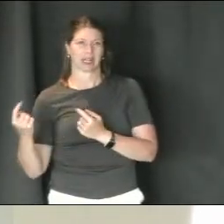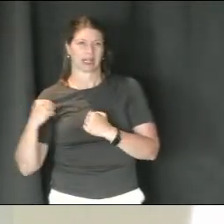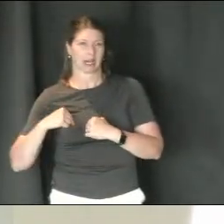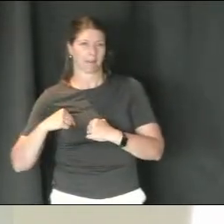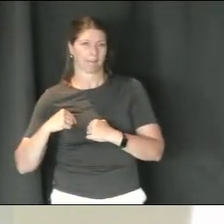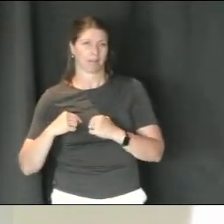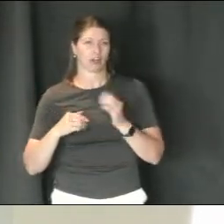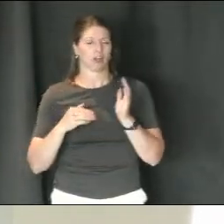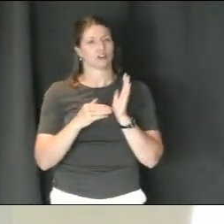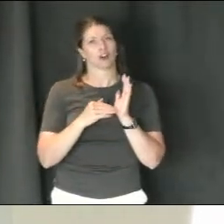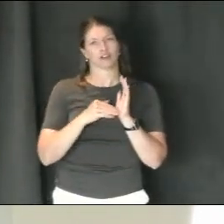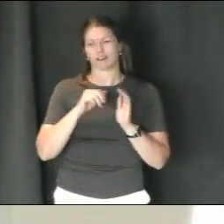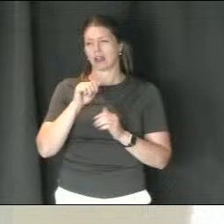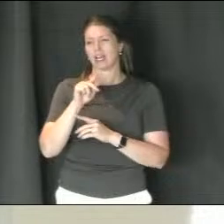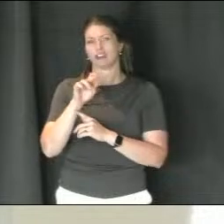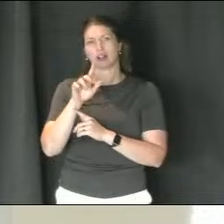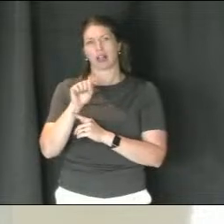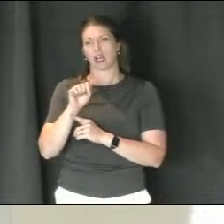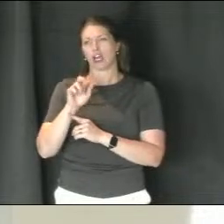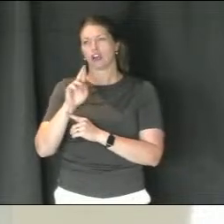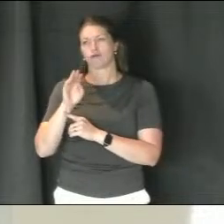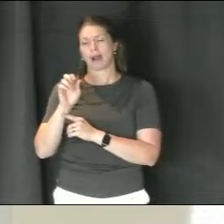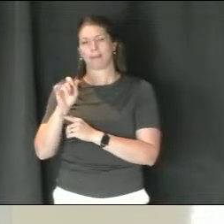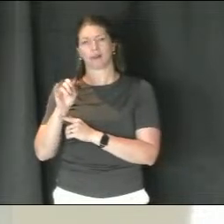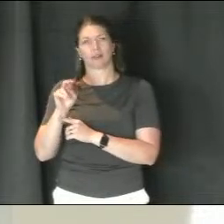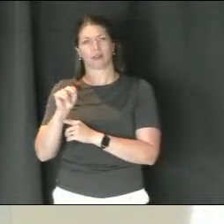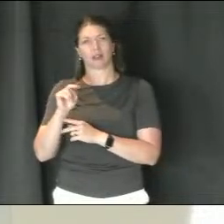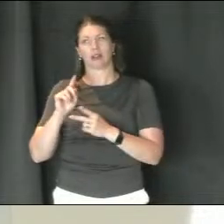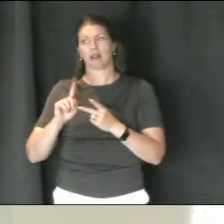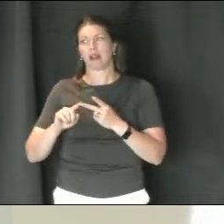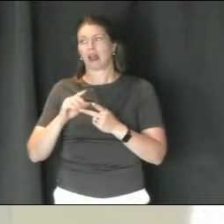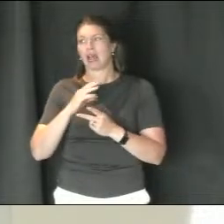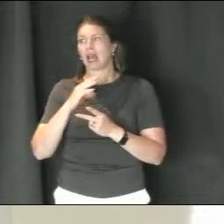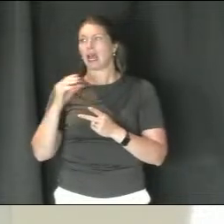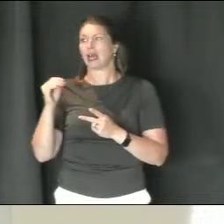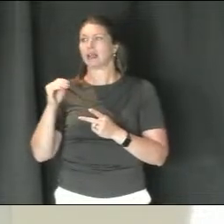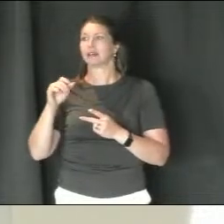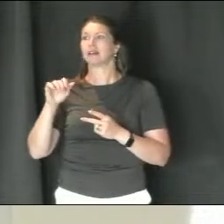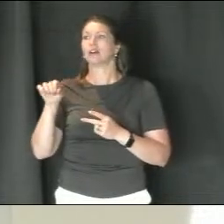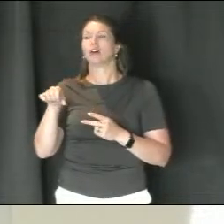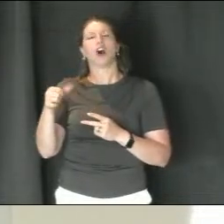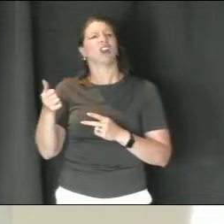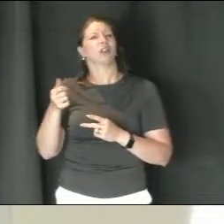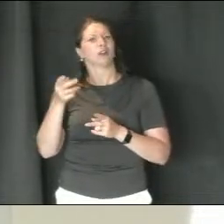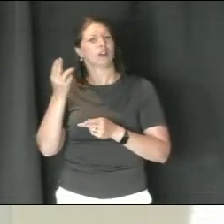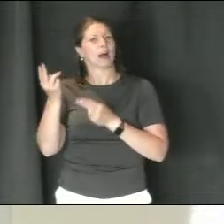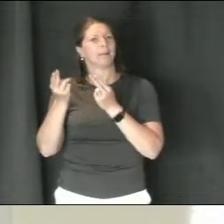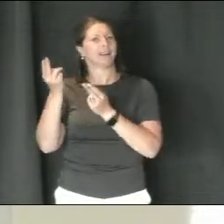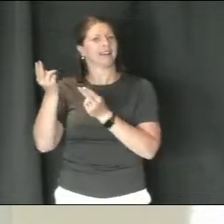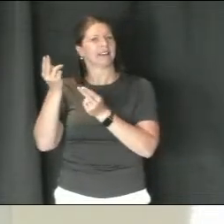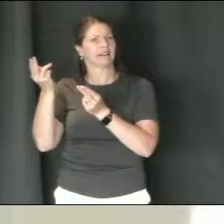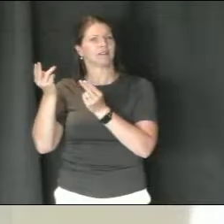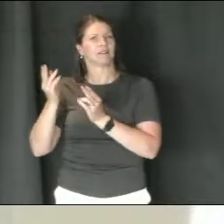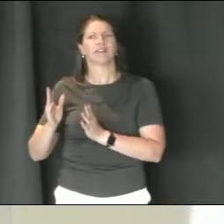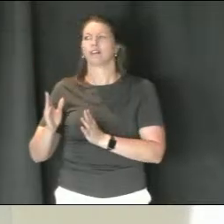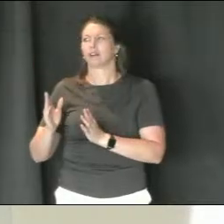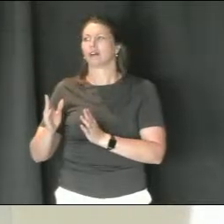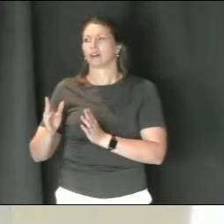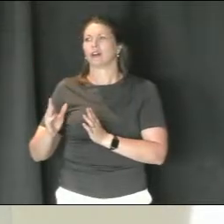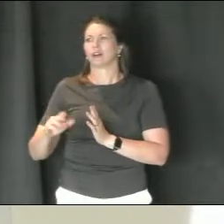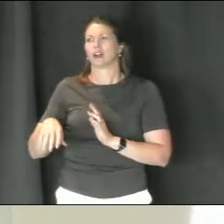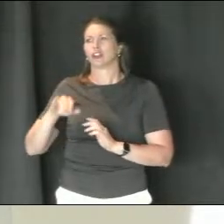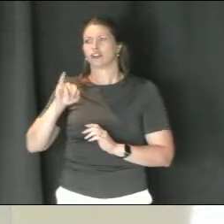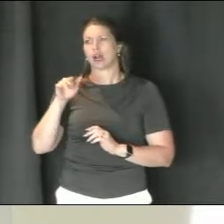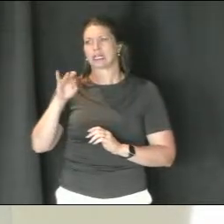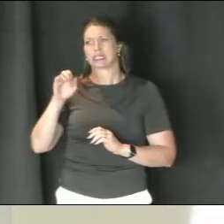Dr. Angela Robinson and Josephine Griffin couldn't be here. That's the ones who nominated me. I had some good letters of support from Father